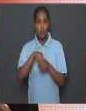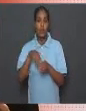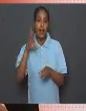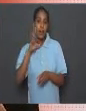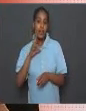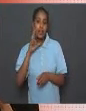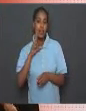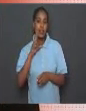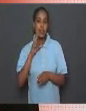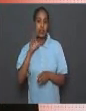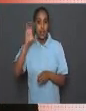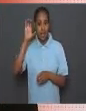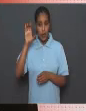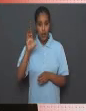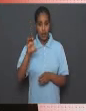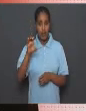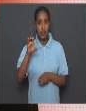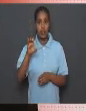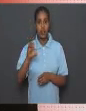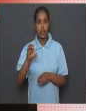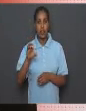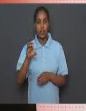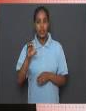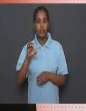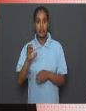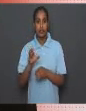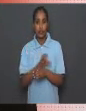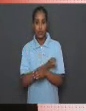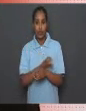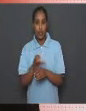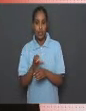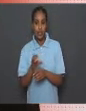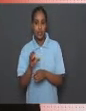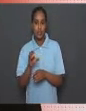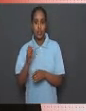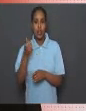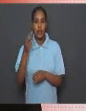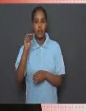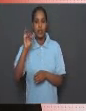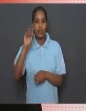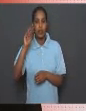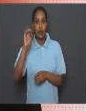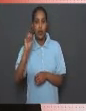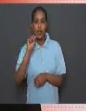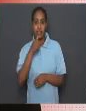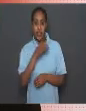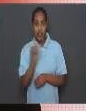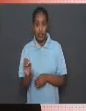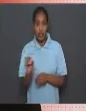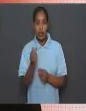rubber, carbohydrates, cellulose, amino acids,